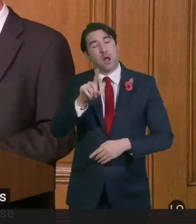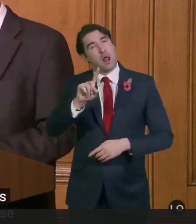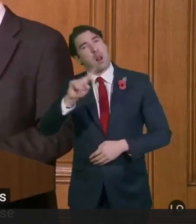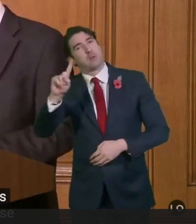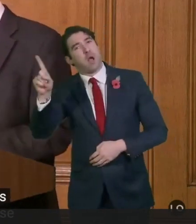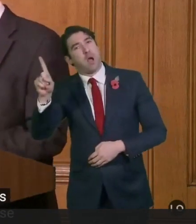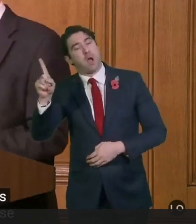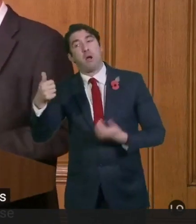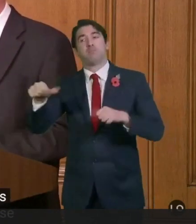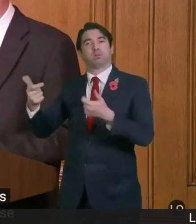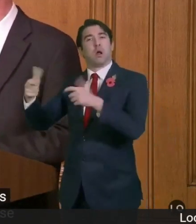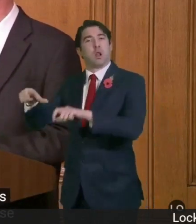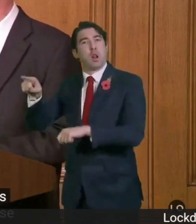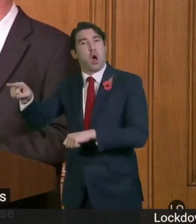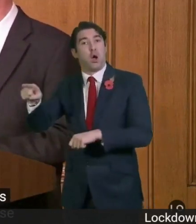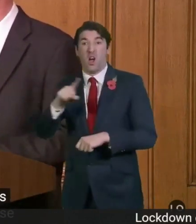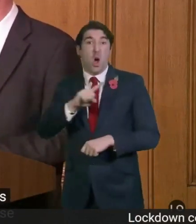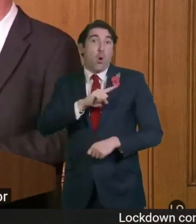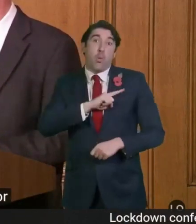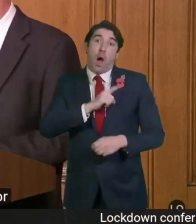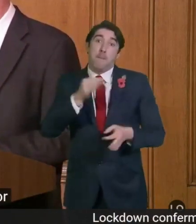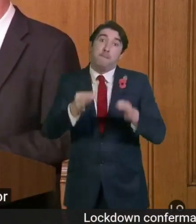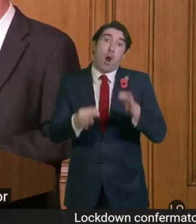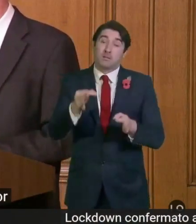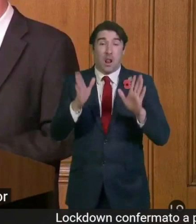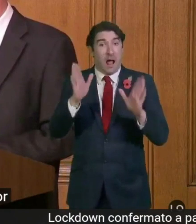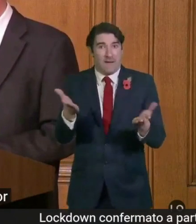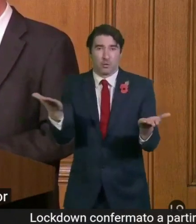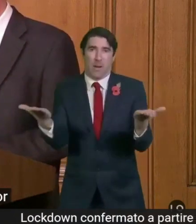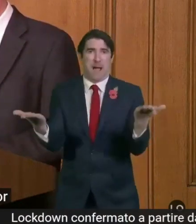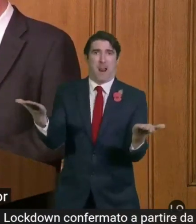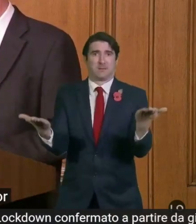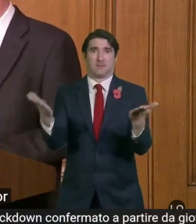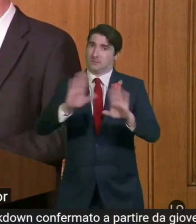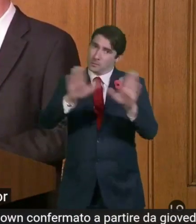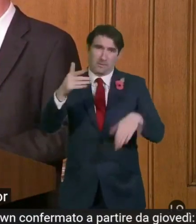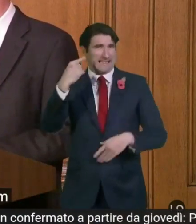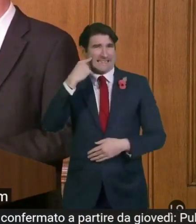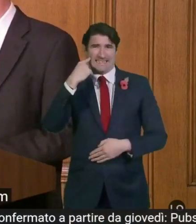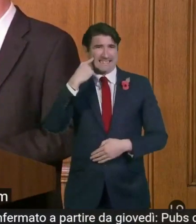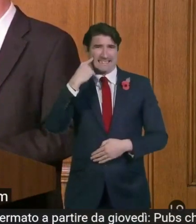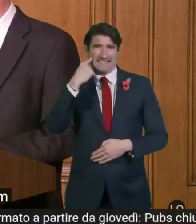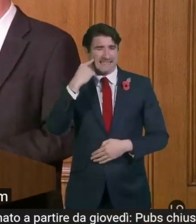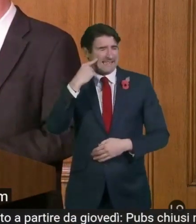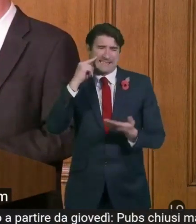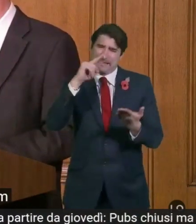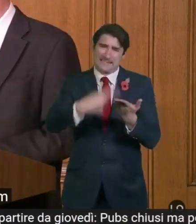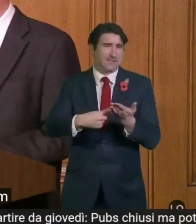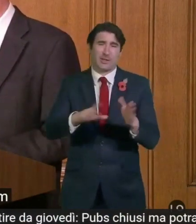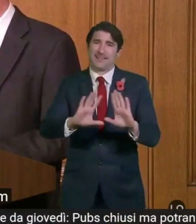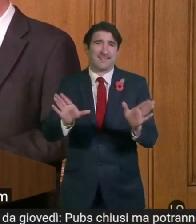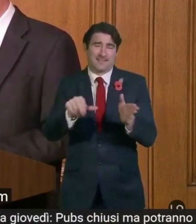every government. I would reiterate, though, the point just from a health point of view, many of the things that are involved have